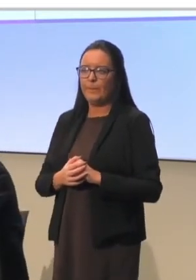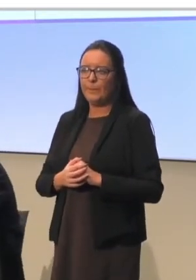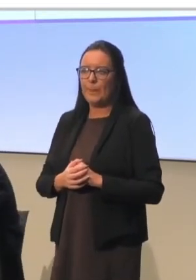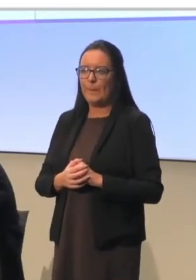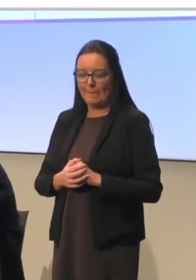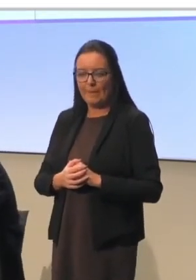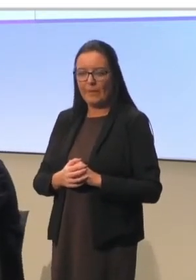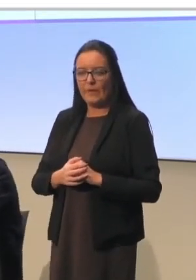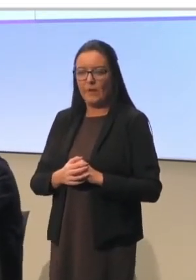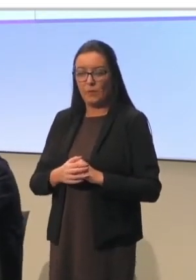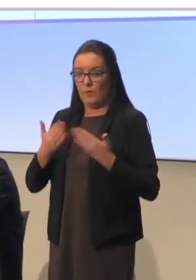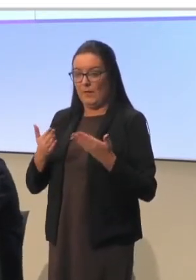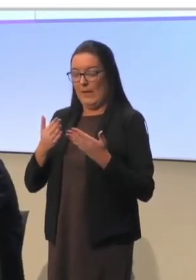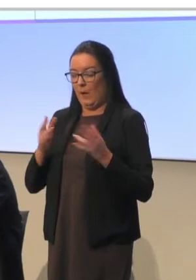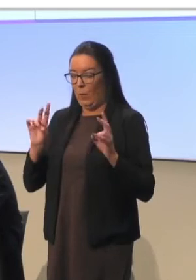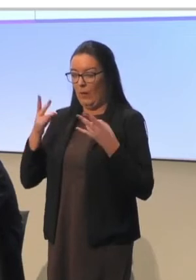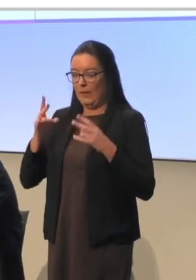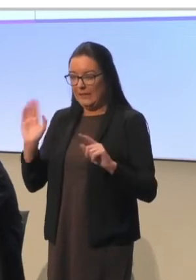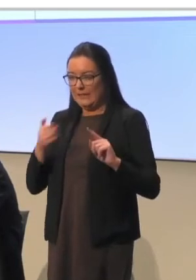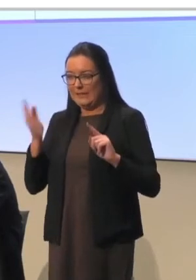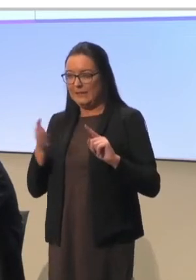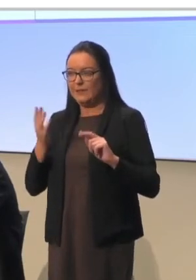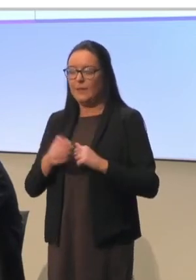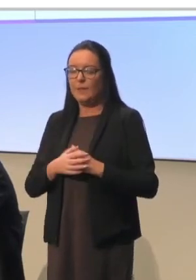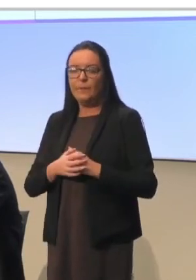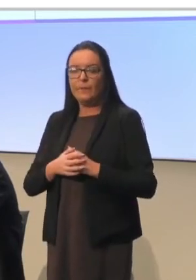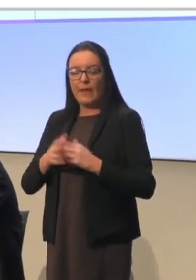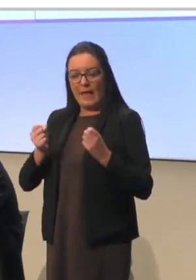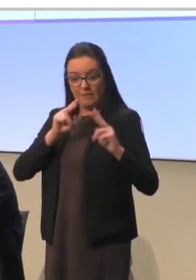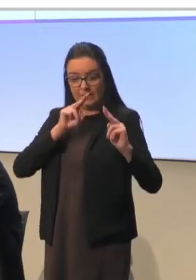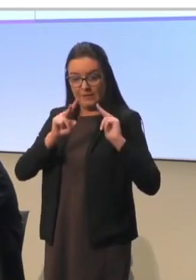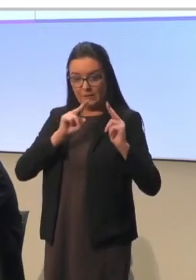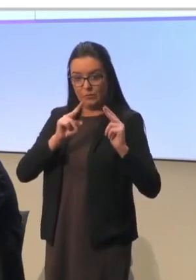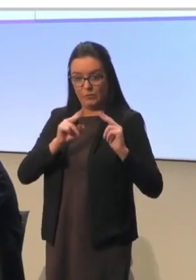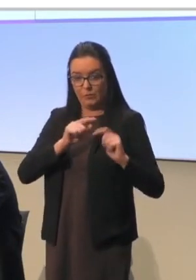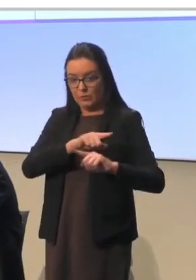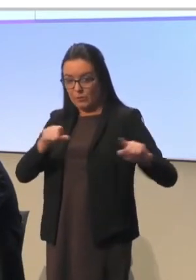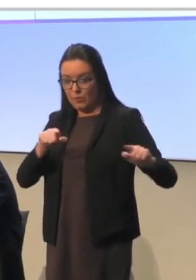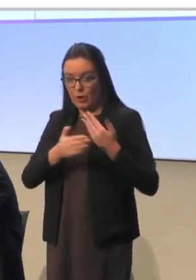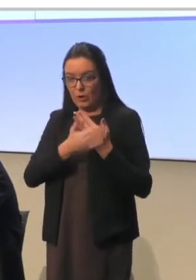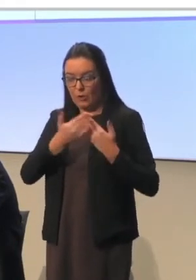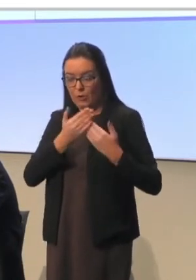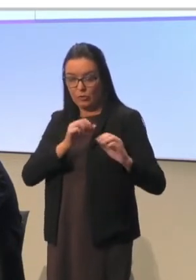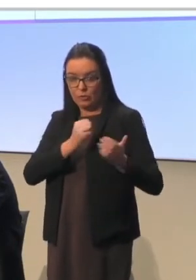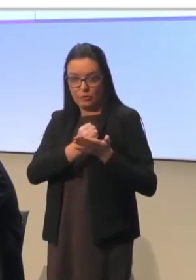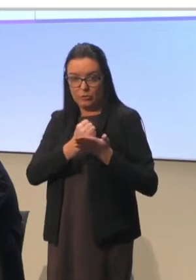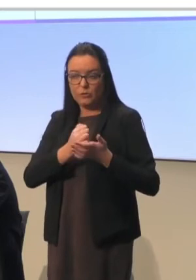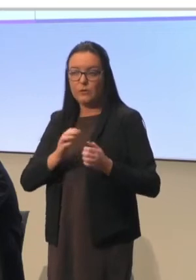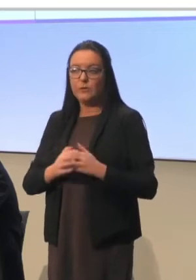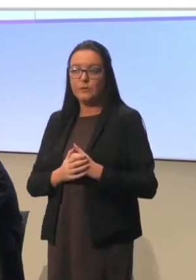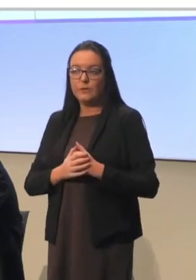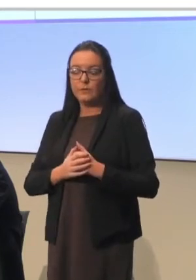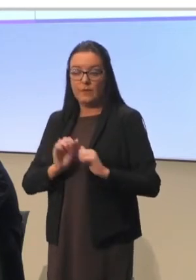So we'll really fly through now the interviews with the young people. So first of all, school